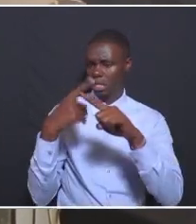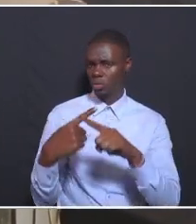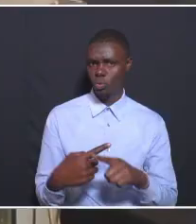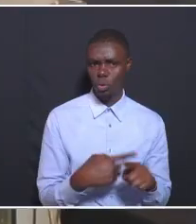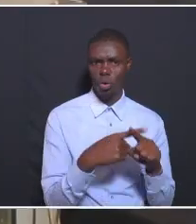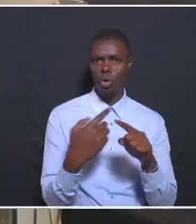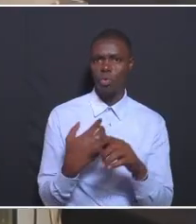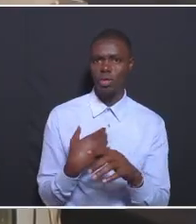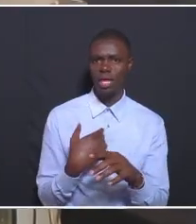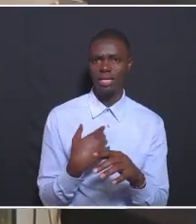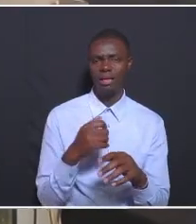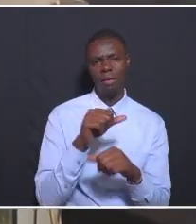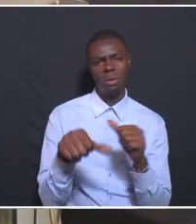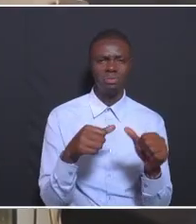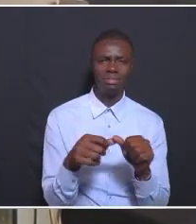around